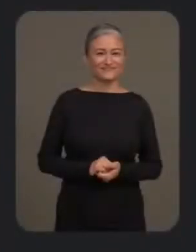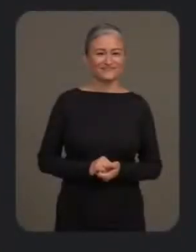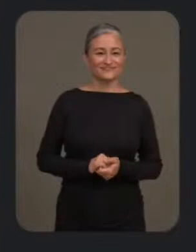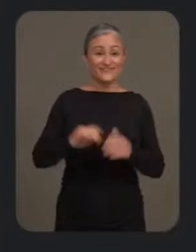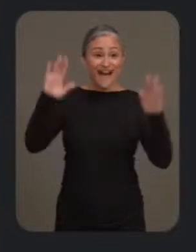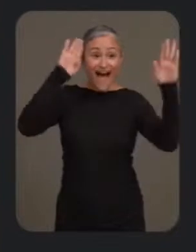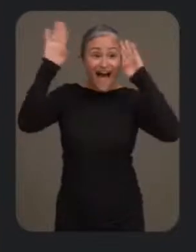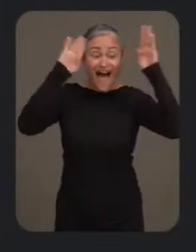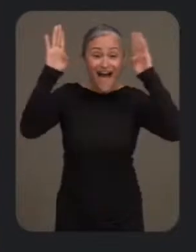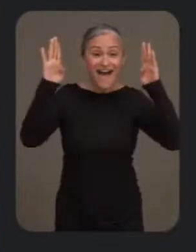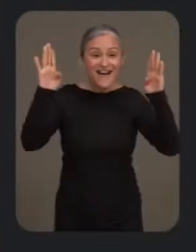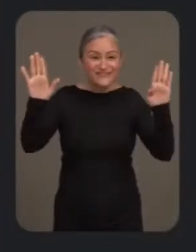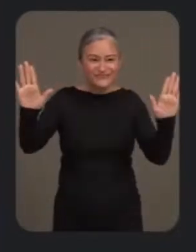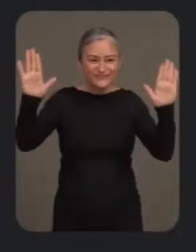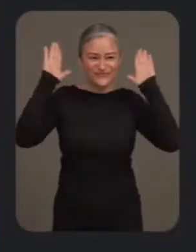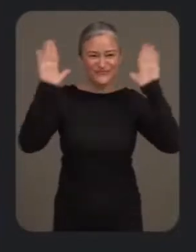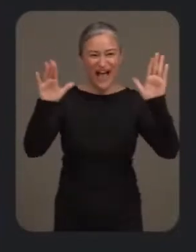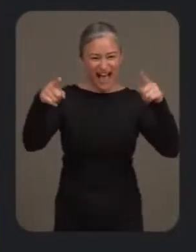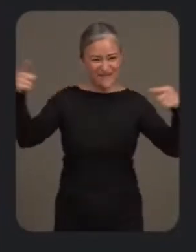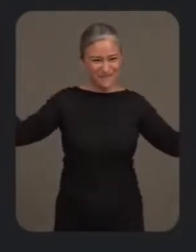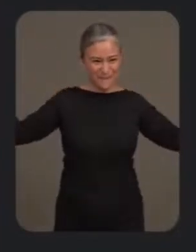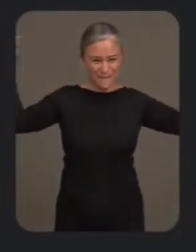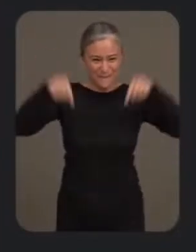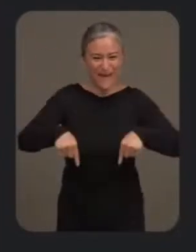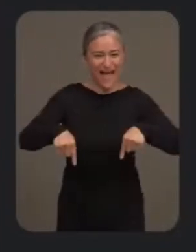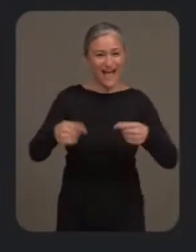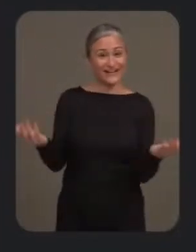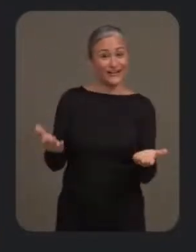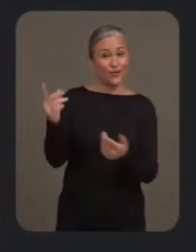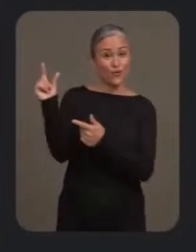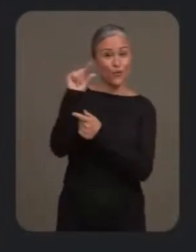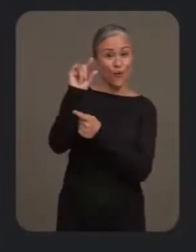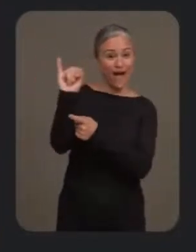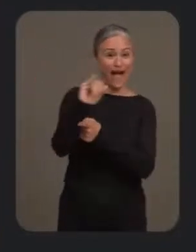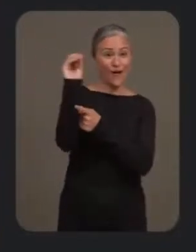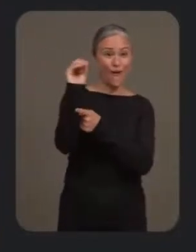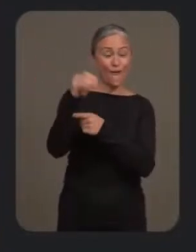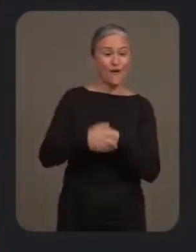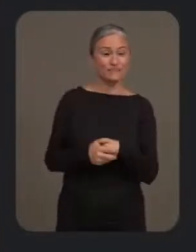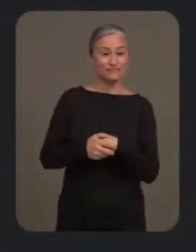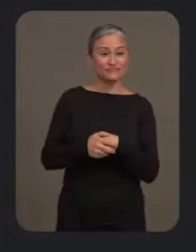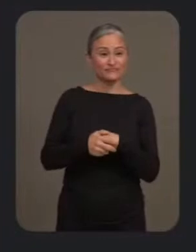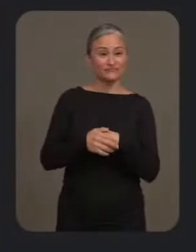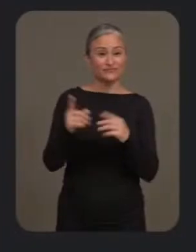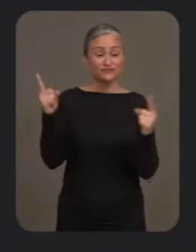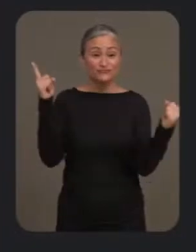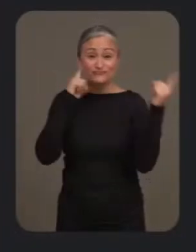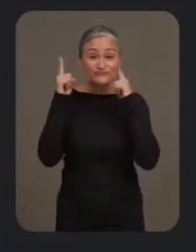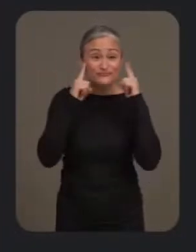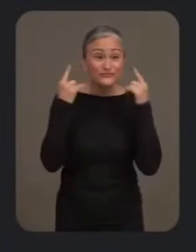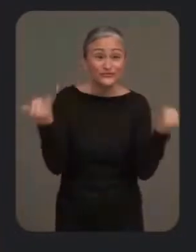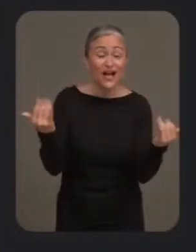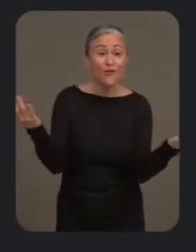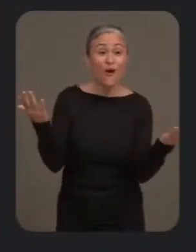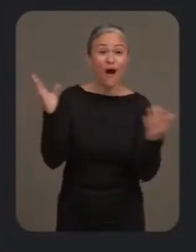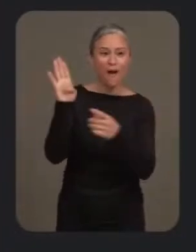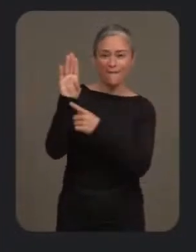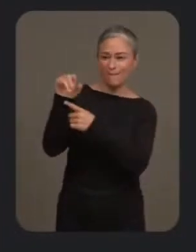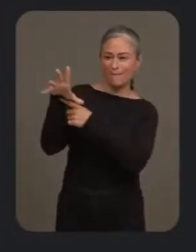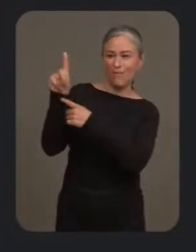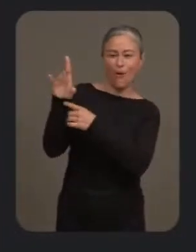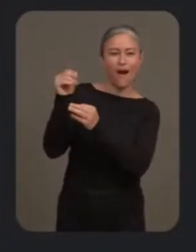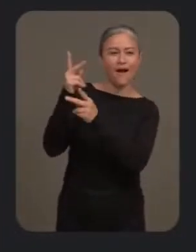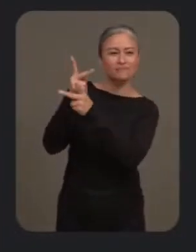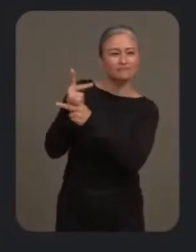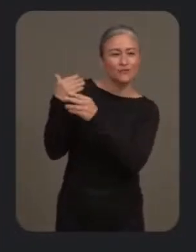Hi, everyone. It's great to be back at Google I/O. As you've heard today, our